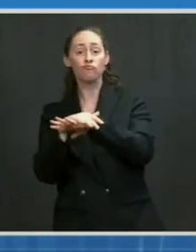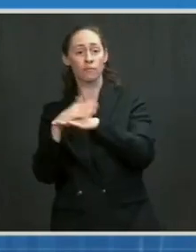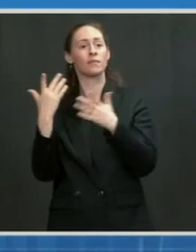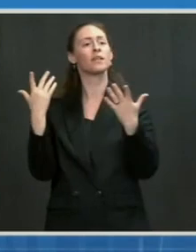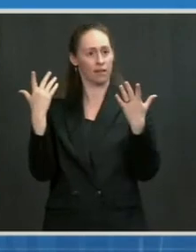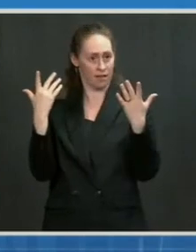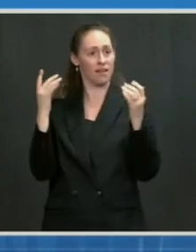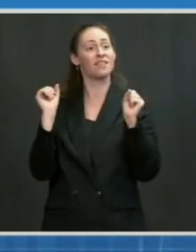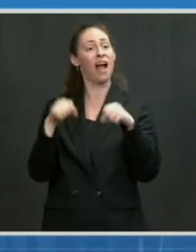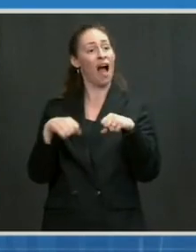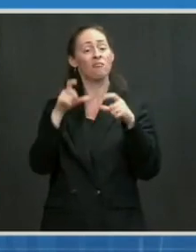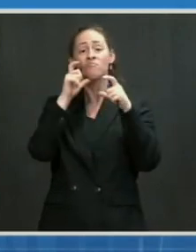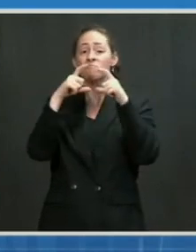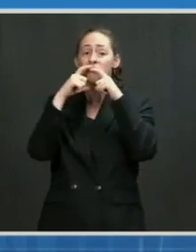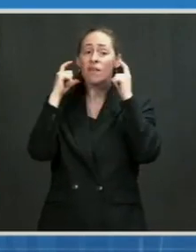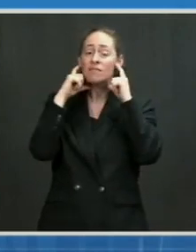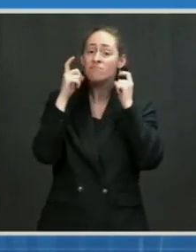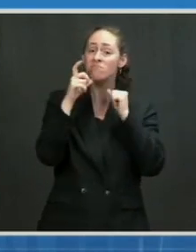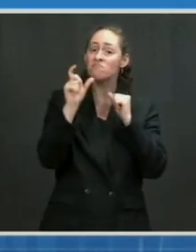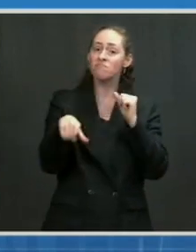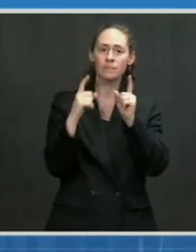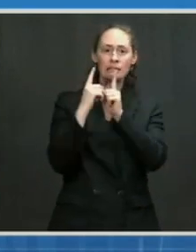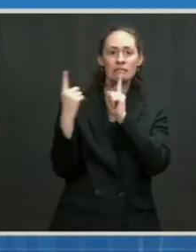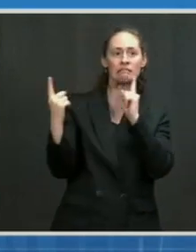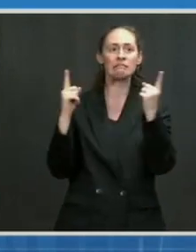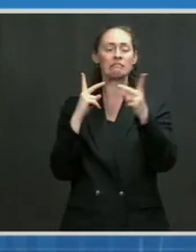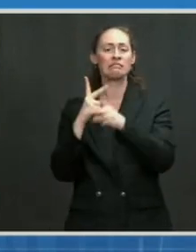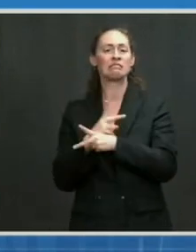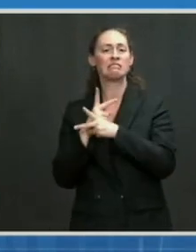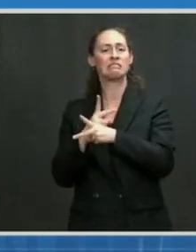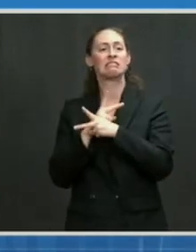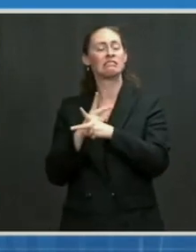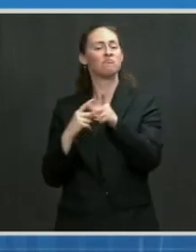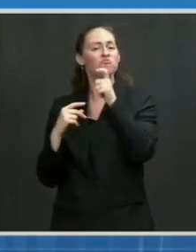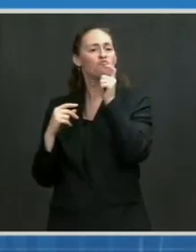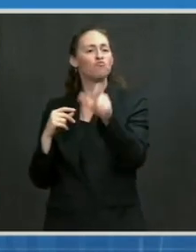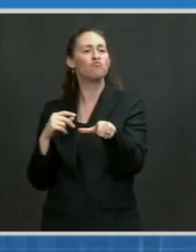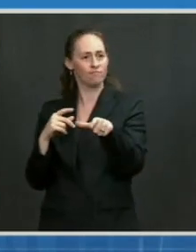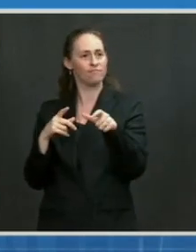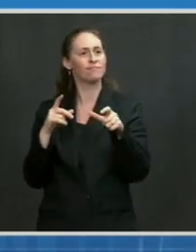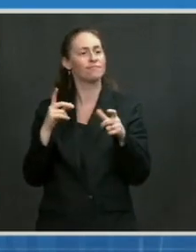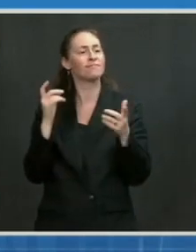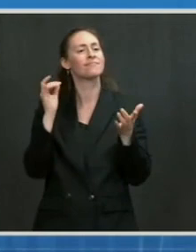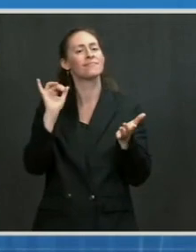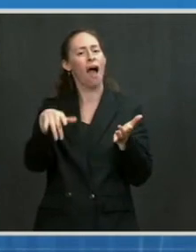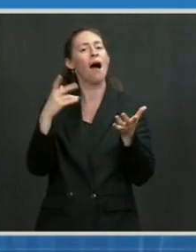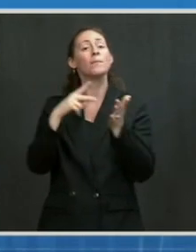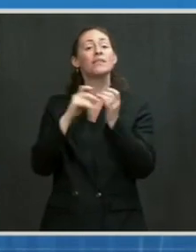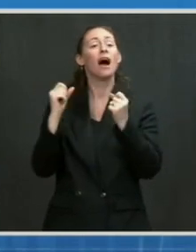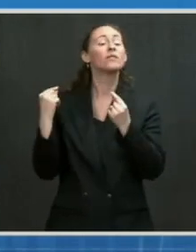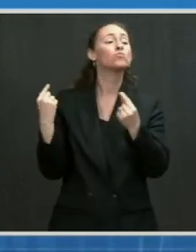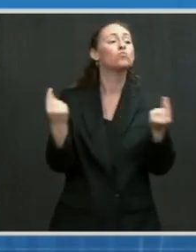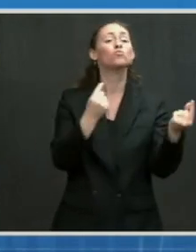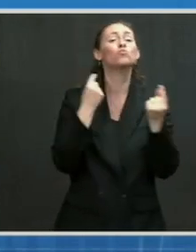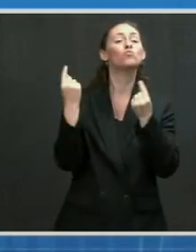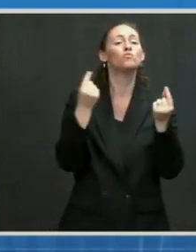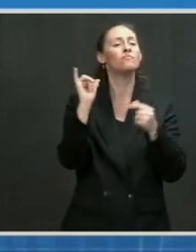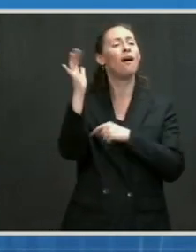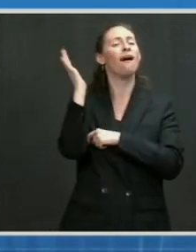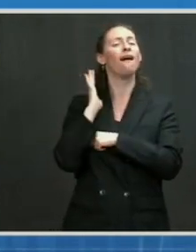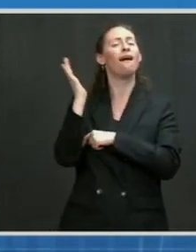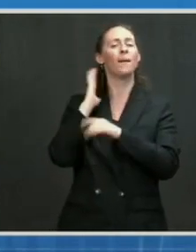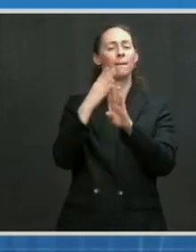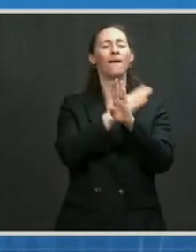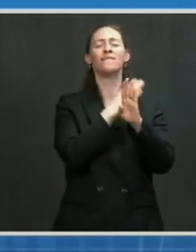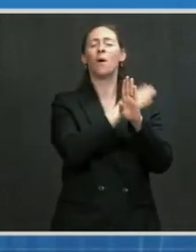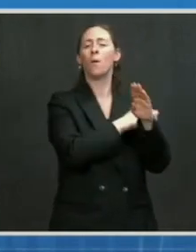distancing. If you are fully vaccinated, you can start doing the things that you had stopped doing because of the pandemic.